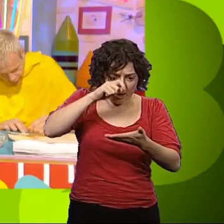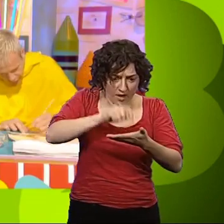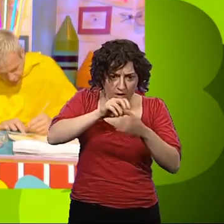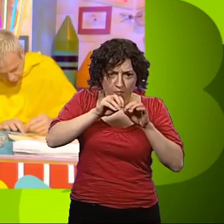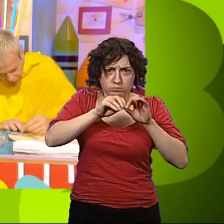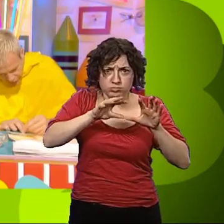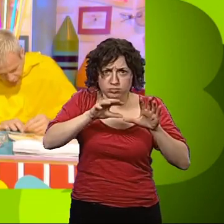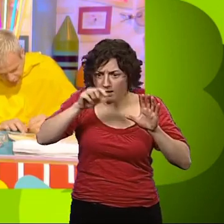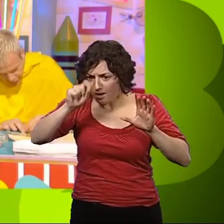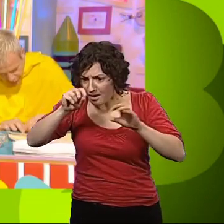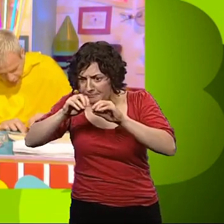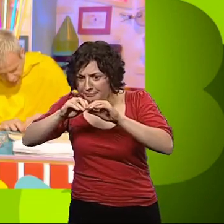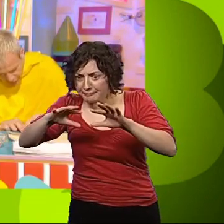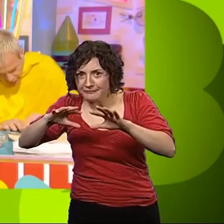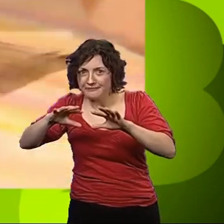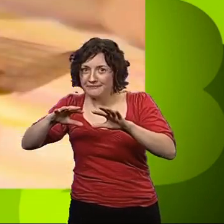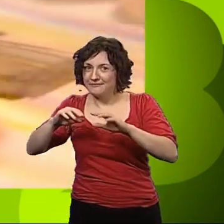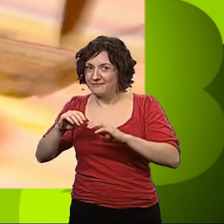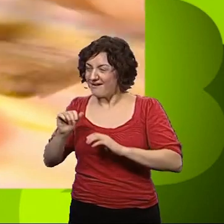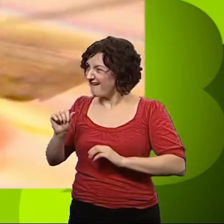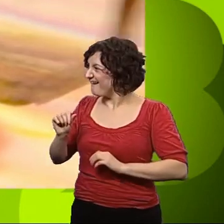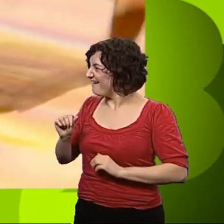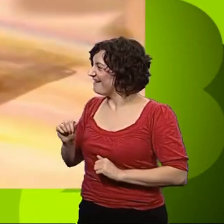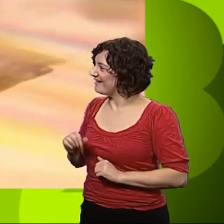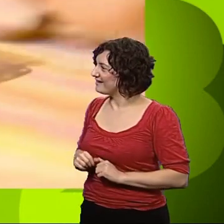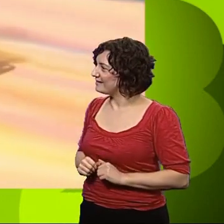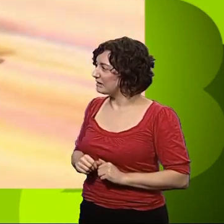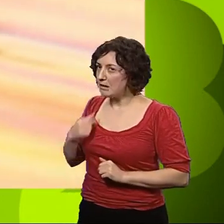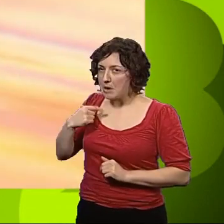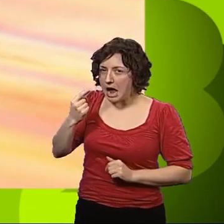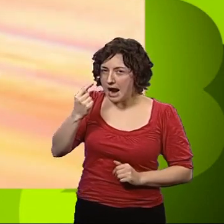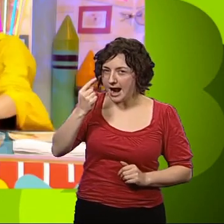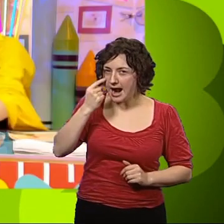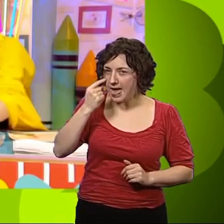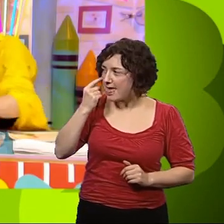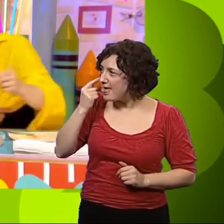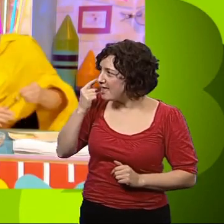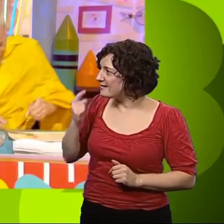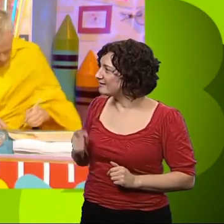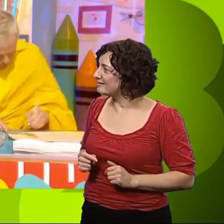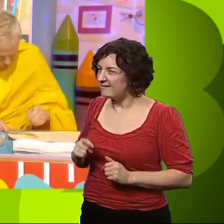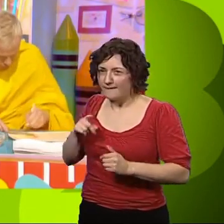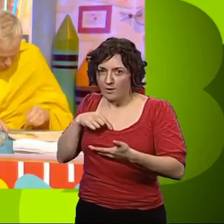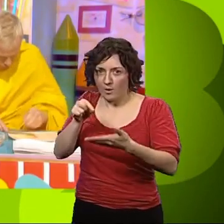do it. Yeah, It just it gets does bigger and indeed. bigger, doesn't it? I might try putting some, there we go,